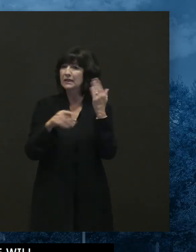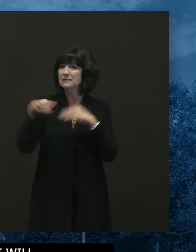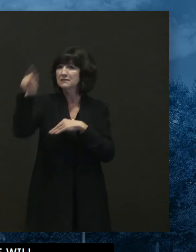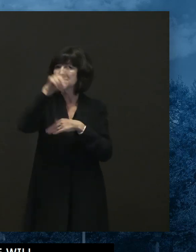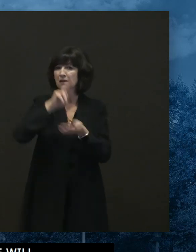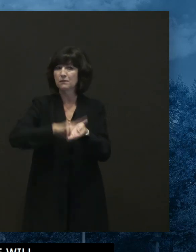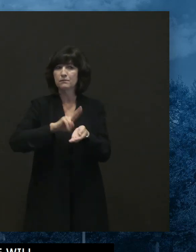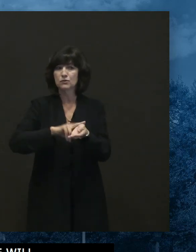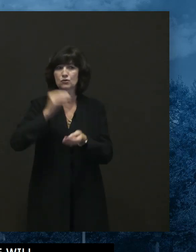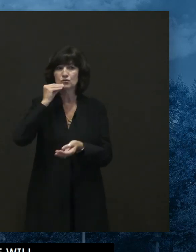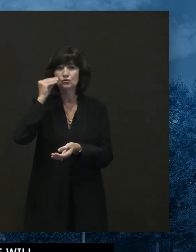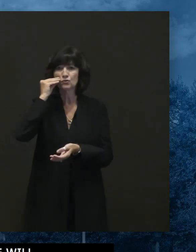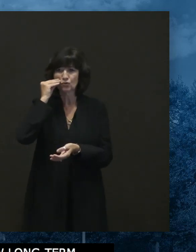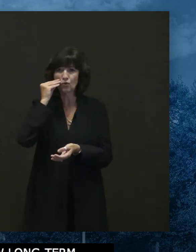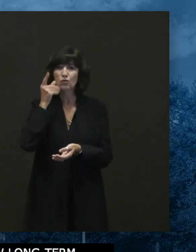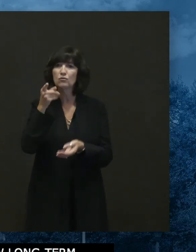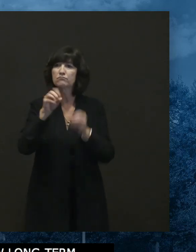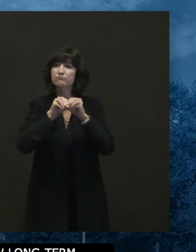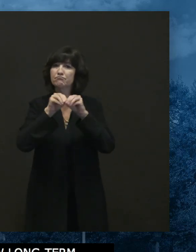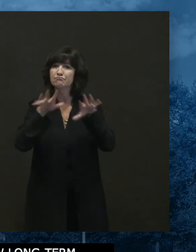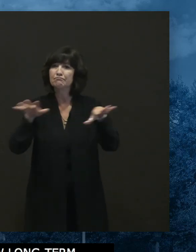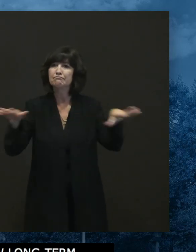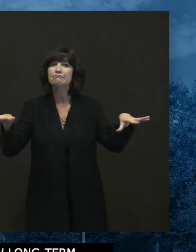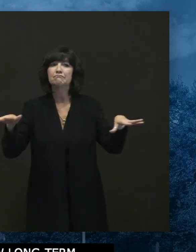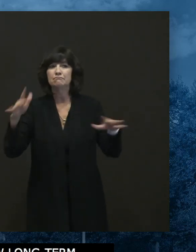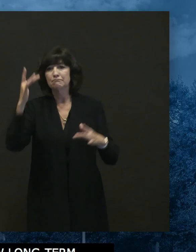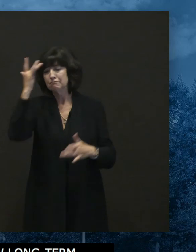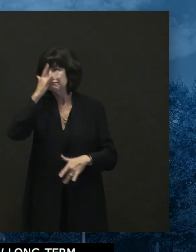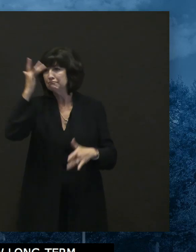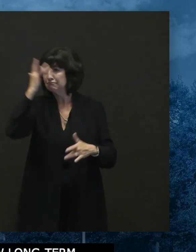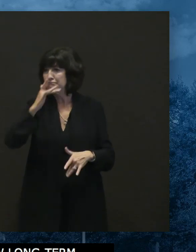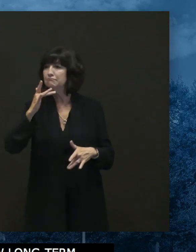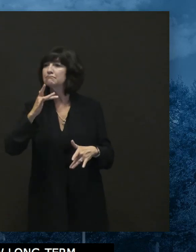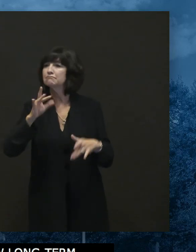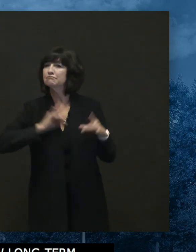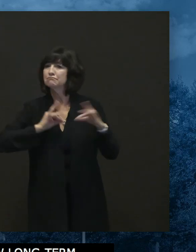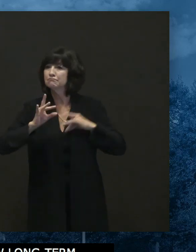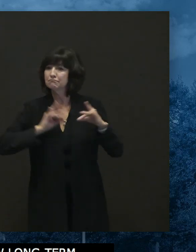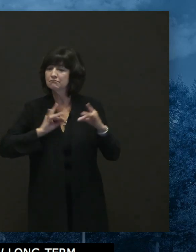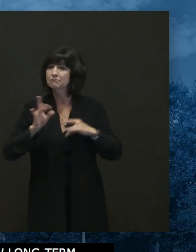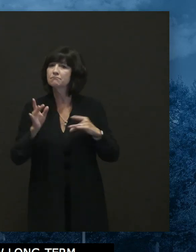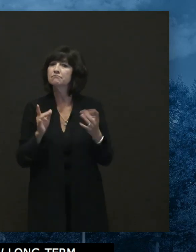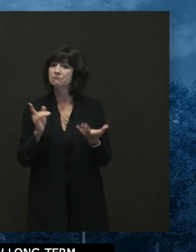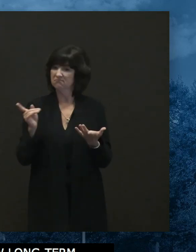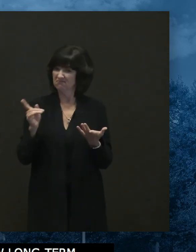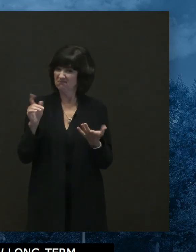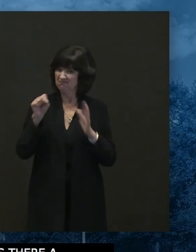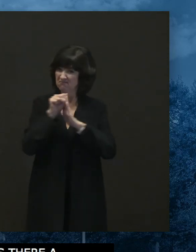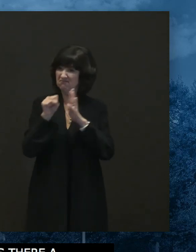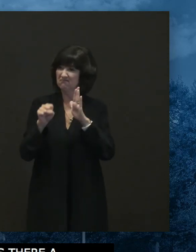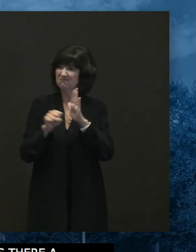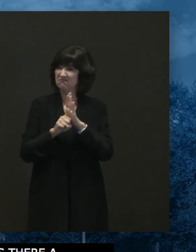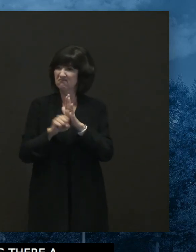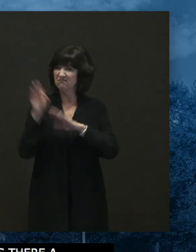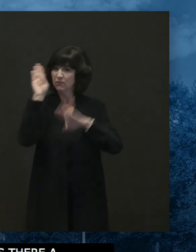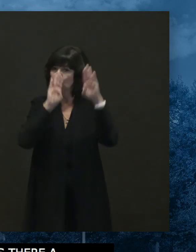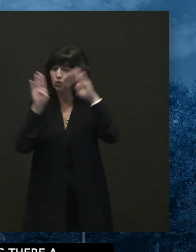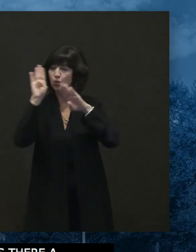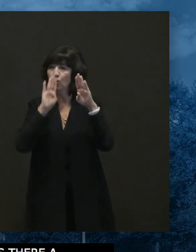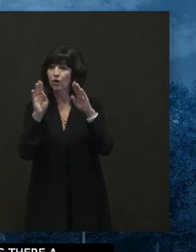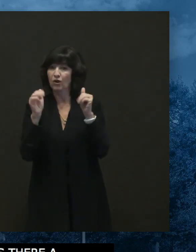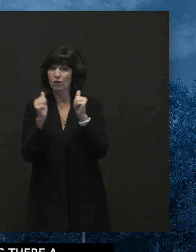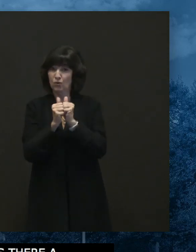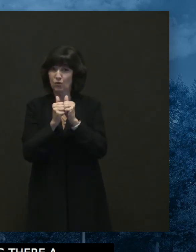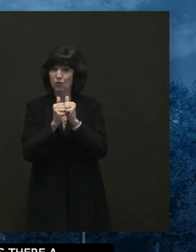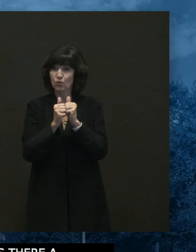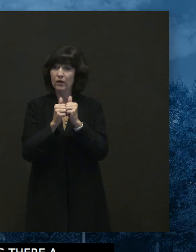outbreaks in recent weeks. Is there a concern that the state's upward trend in cases and positivity rates, combined with the start of indoor visitations, could lead